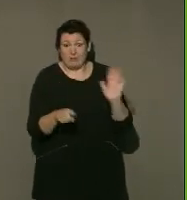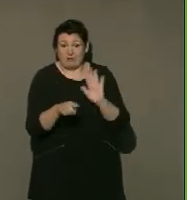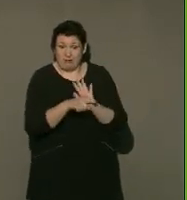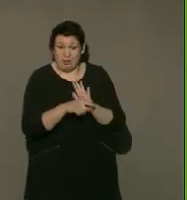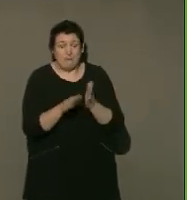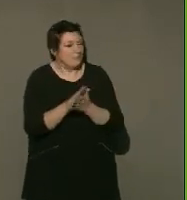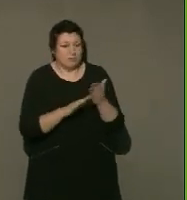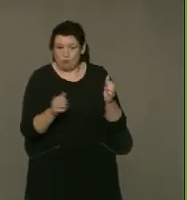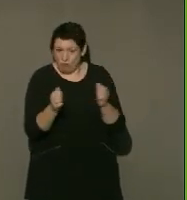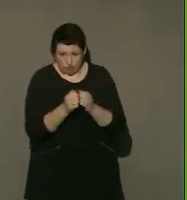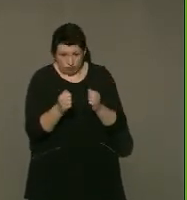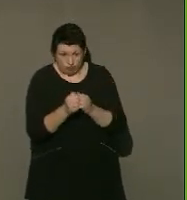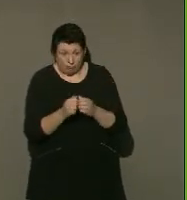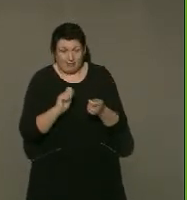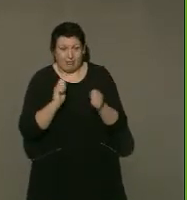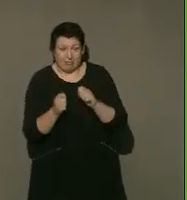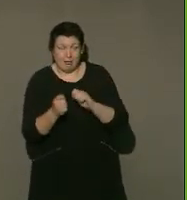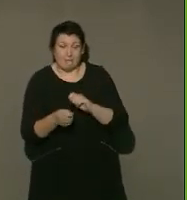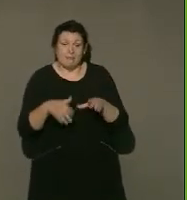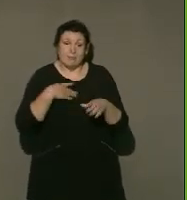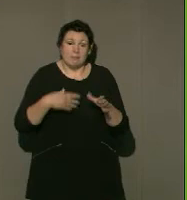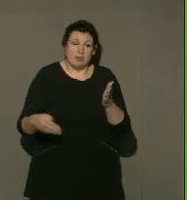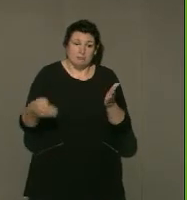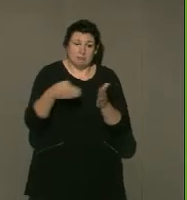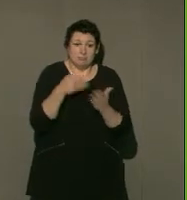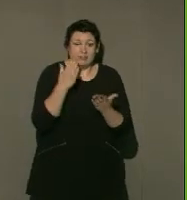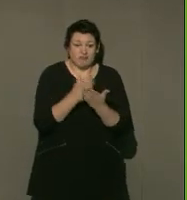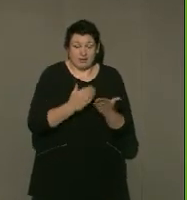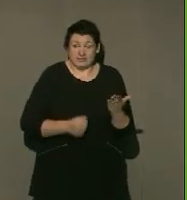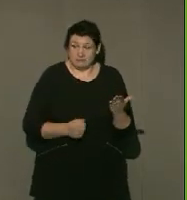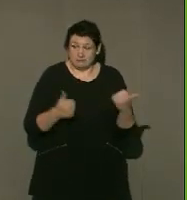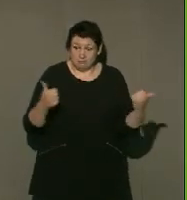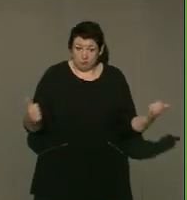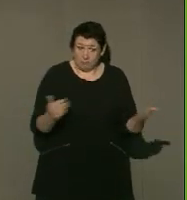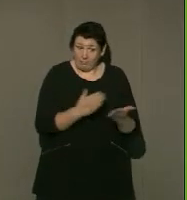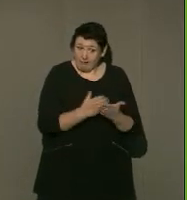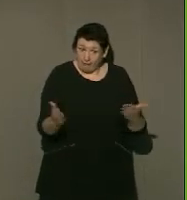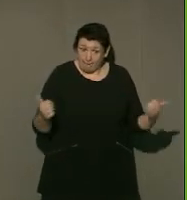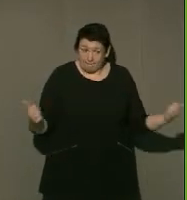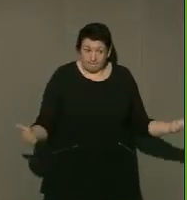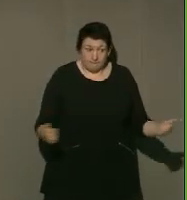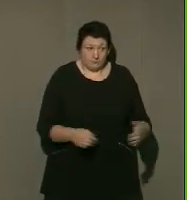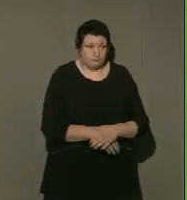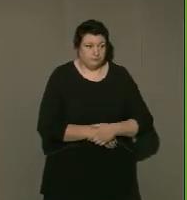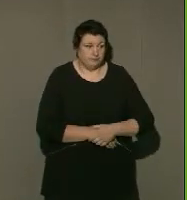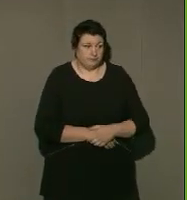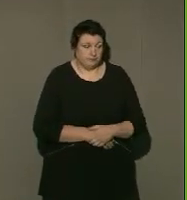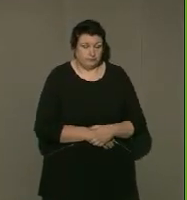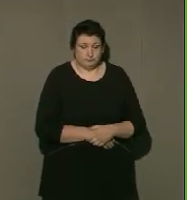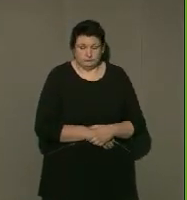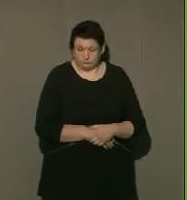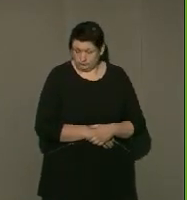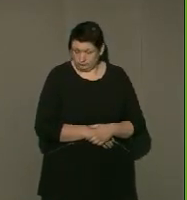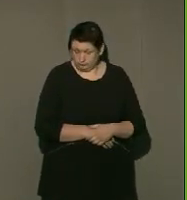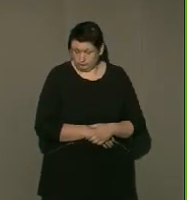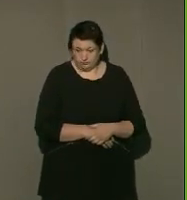against the amendment being restored to the agenda. Is everybody clear? Okay, we will move straight